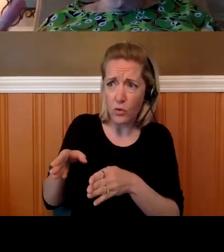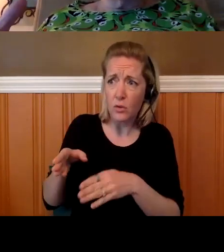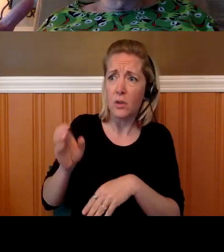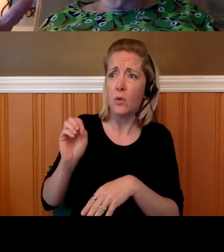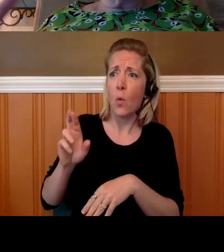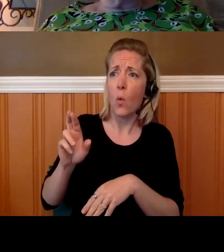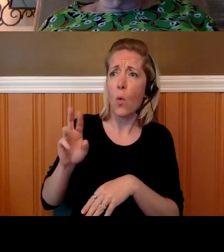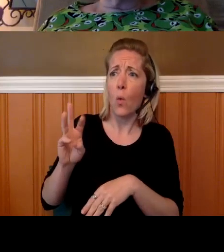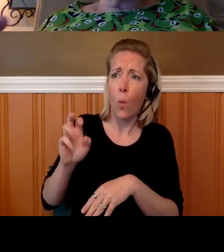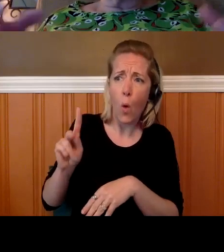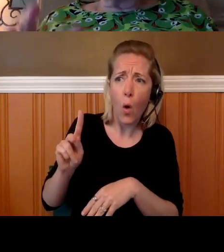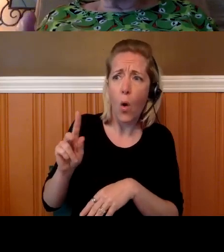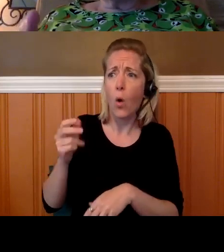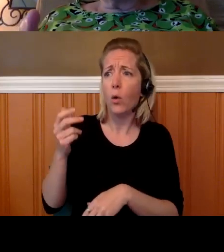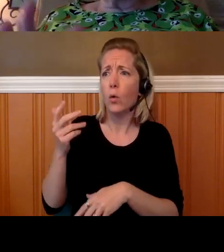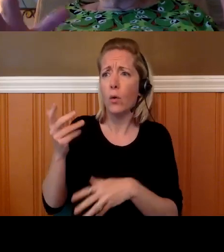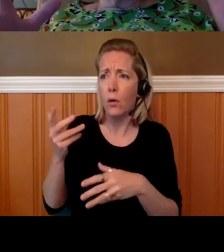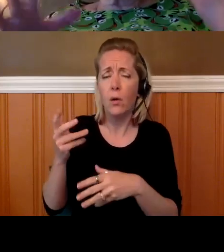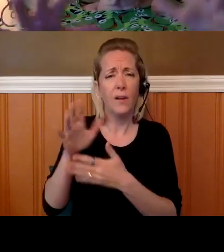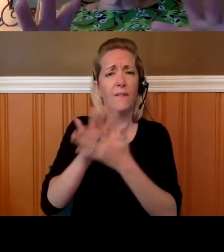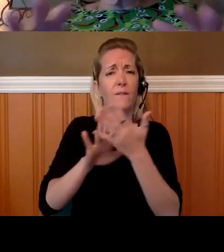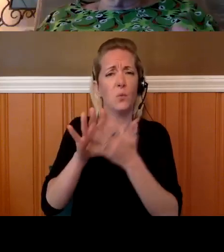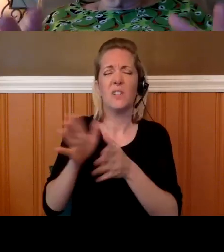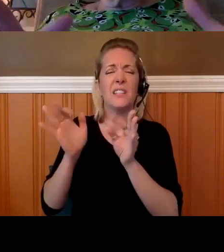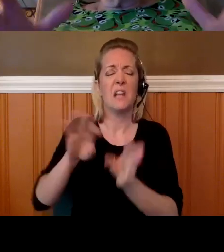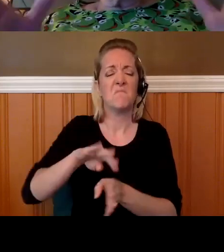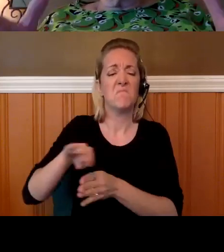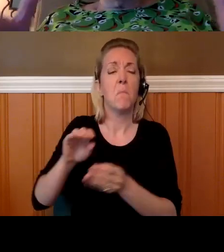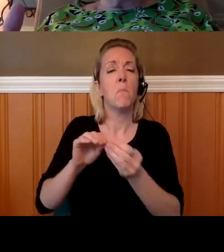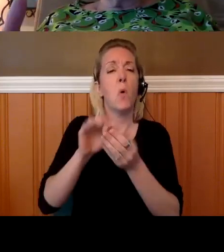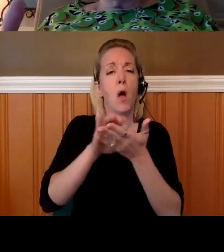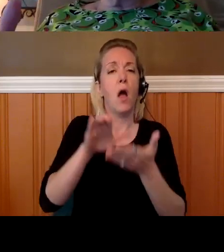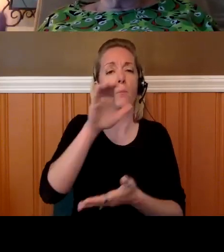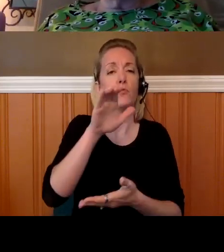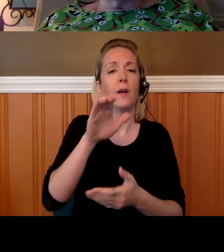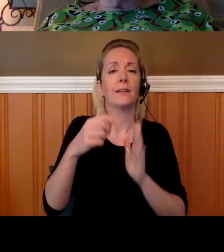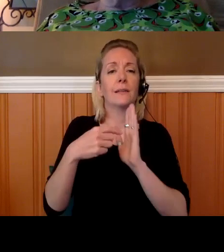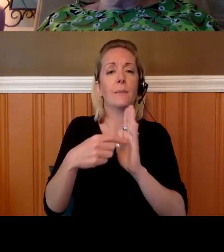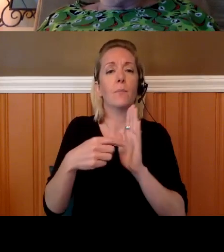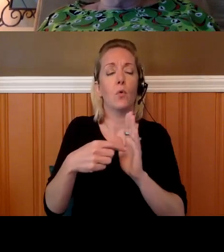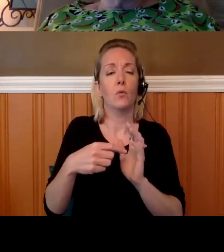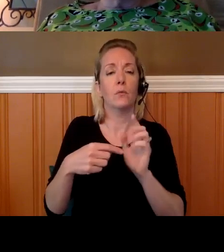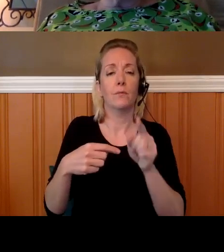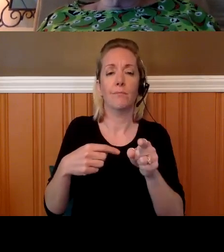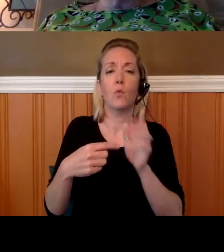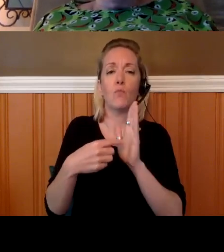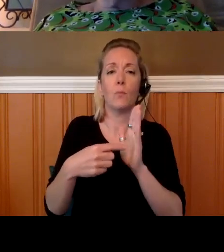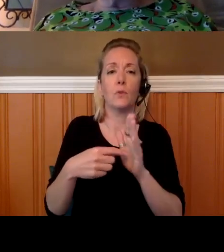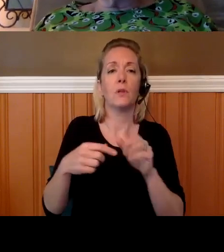going to see or walk with. And so we decided to go with a more abstract symbol. And those were taught